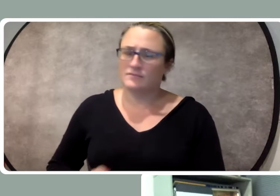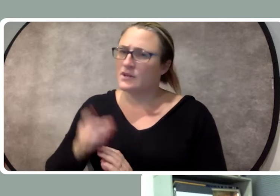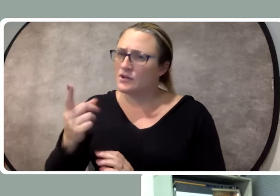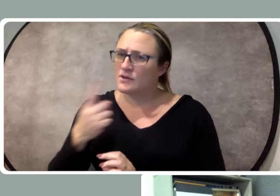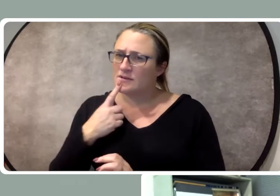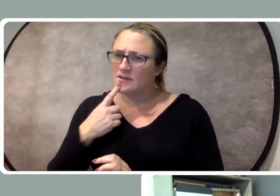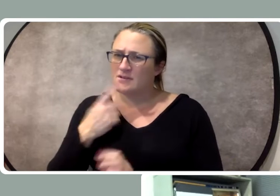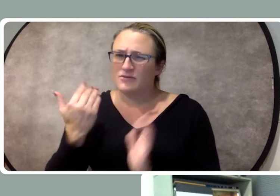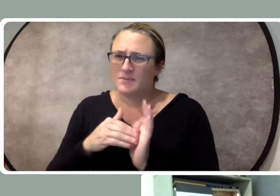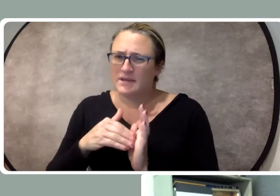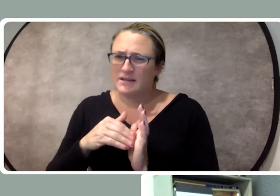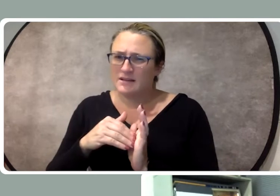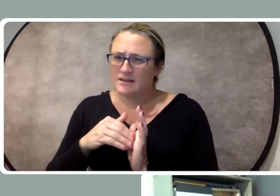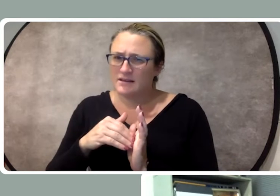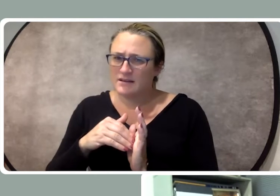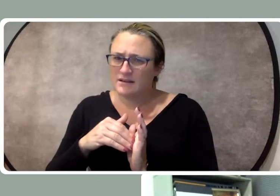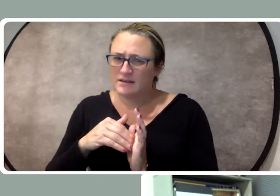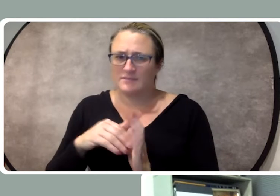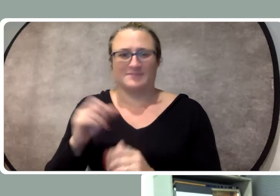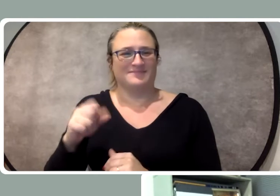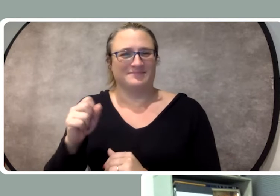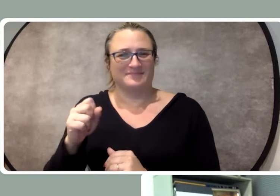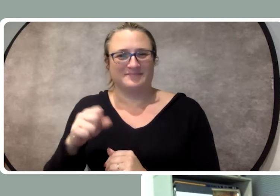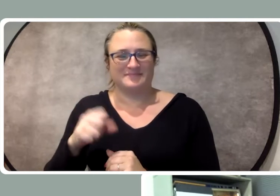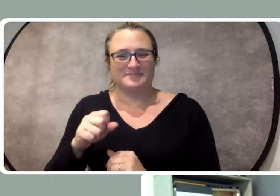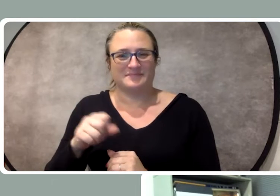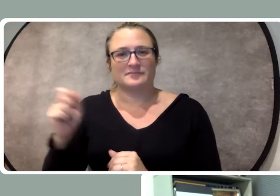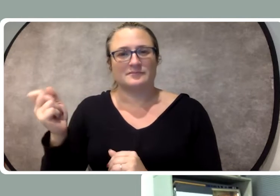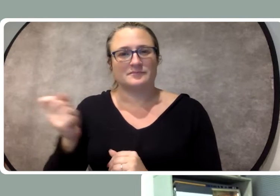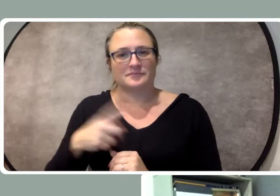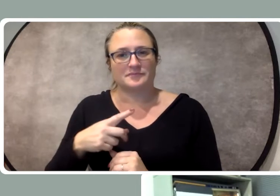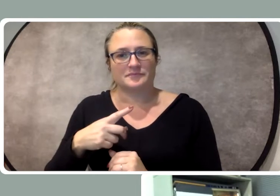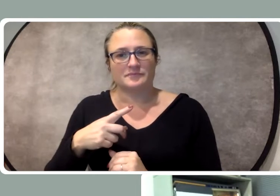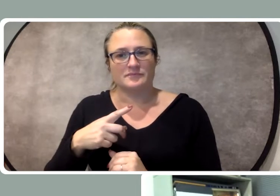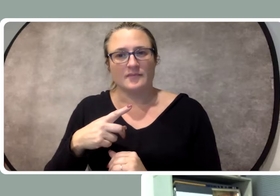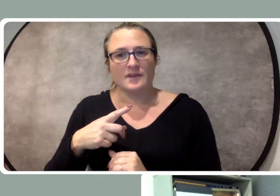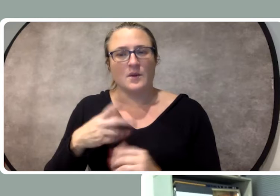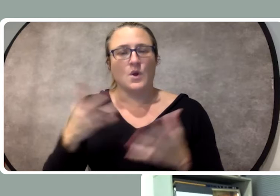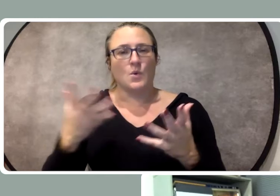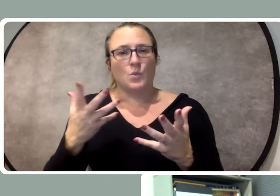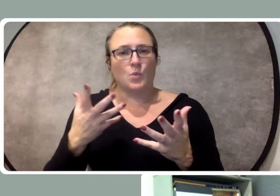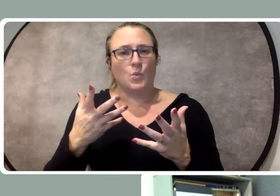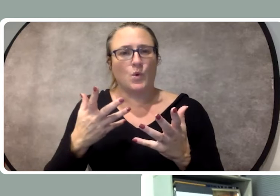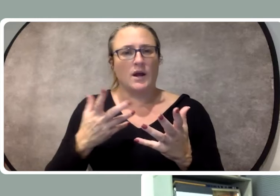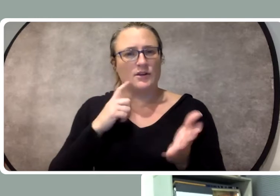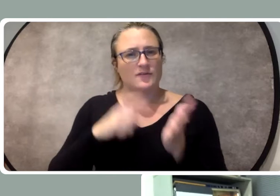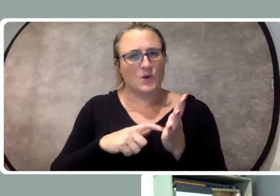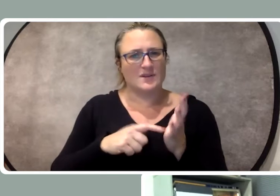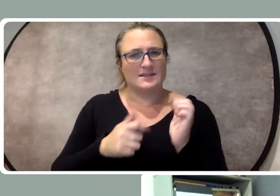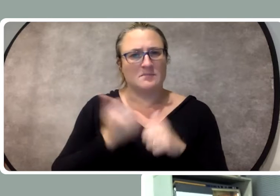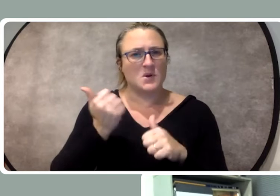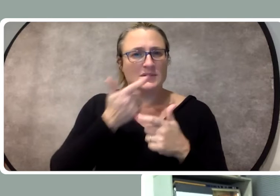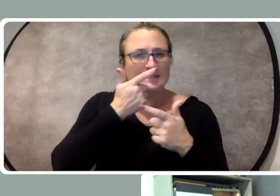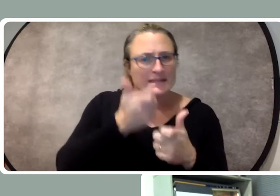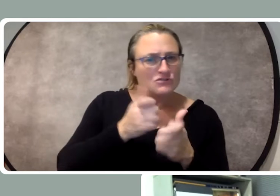can you repeat the question? Sure. She's asking what you're seeing as the most